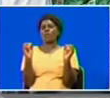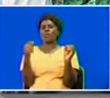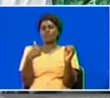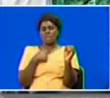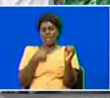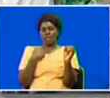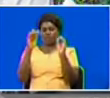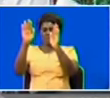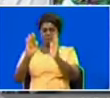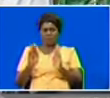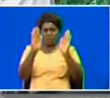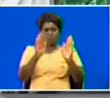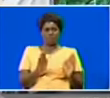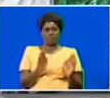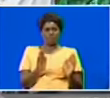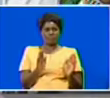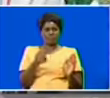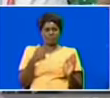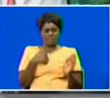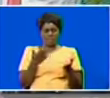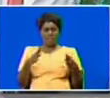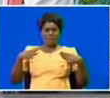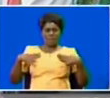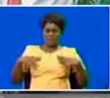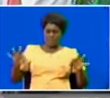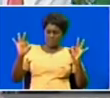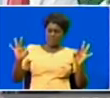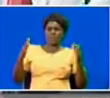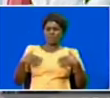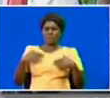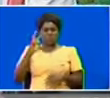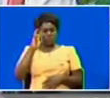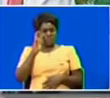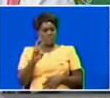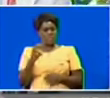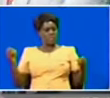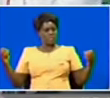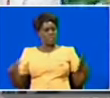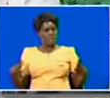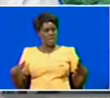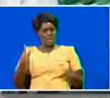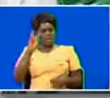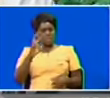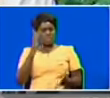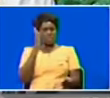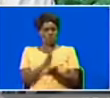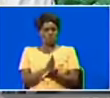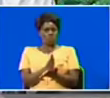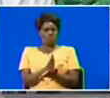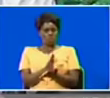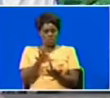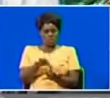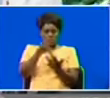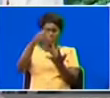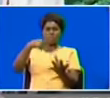I'm on the ground. Mm-hmm. I'm speaking to the people of Starehe. They're smart people. They can see through crap. Mm-hmm. They can see the truth. And I'll get elected.